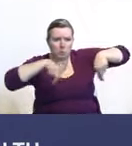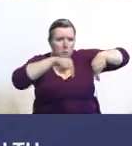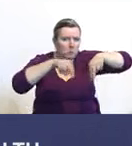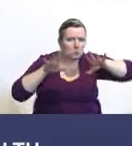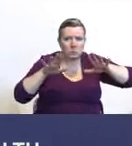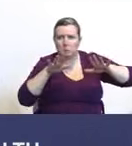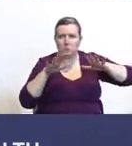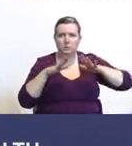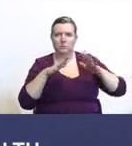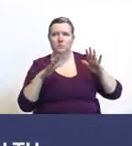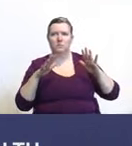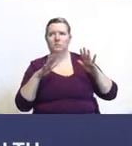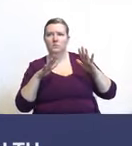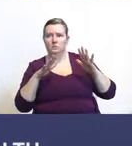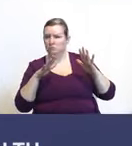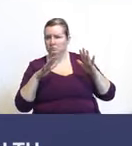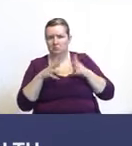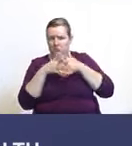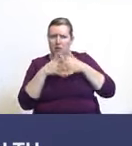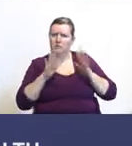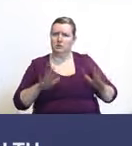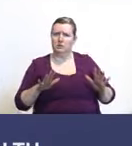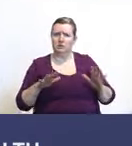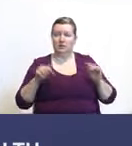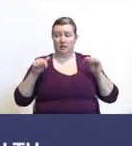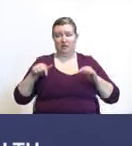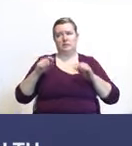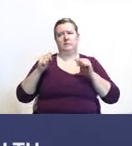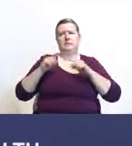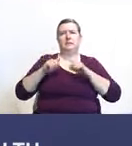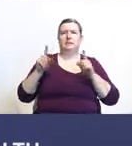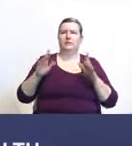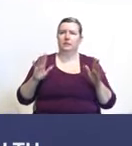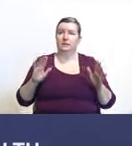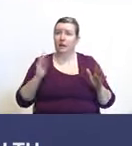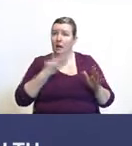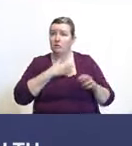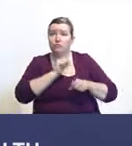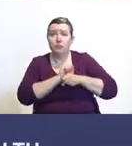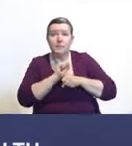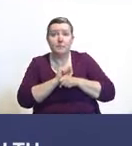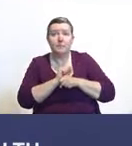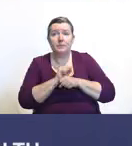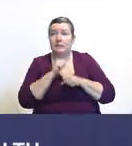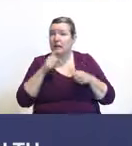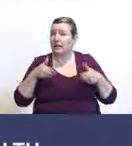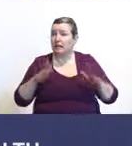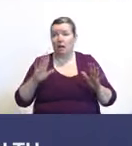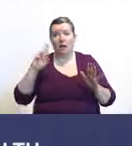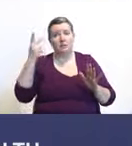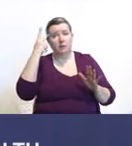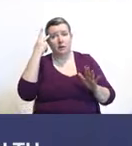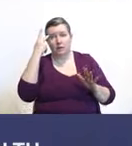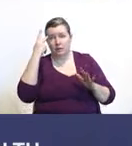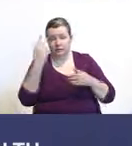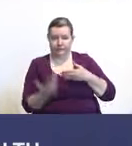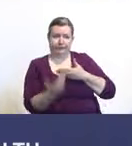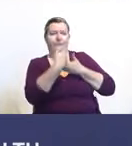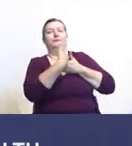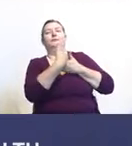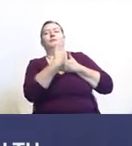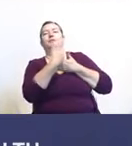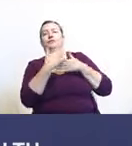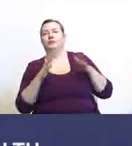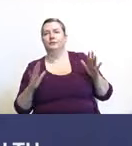And we are in a different American moment now. And our job is not to let the politics get in the middle of it. We're going to do